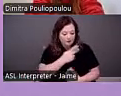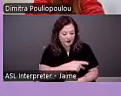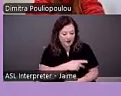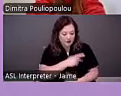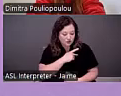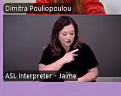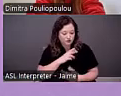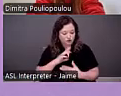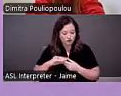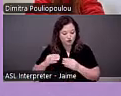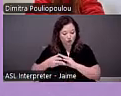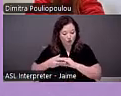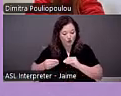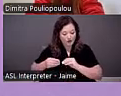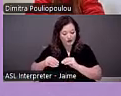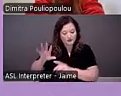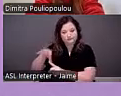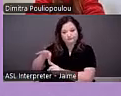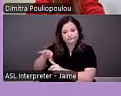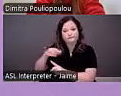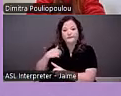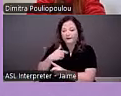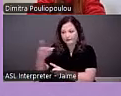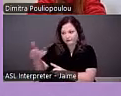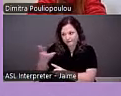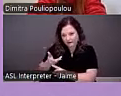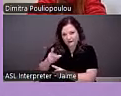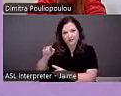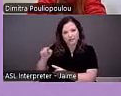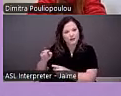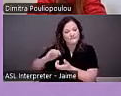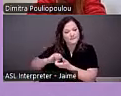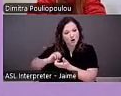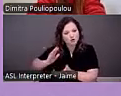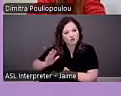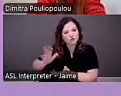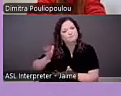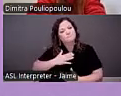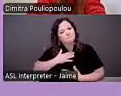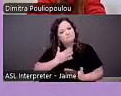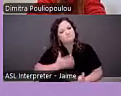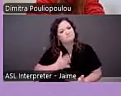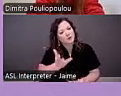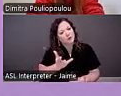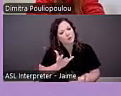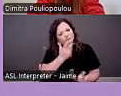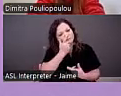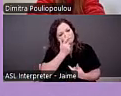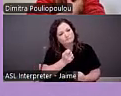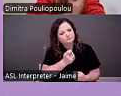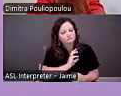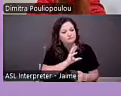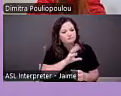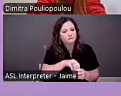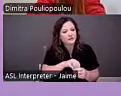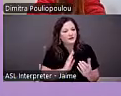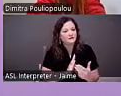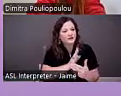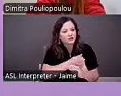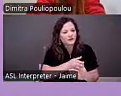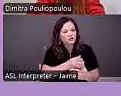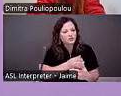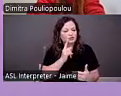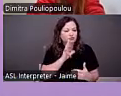we invited a patient partner who expressed interest to have a more active role in the creation of the intervention to talk about